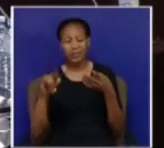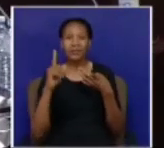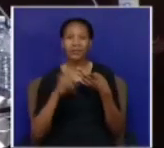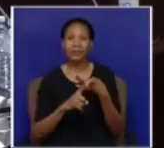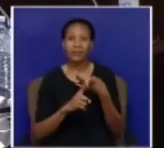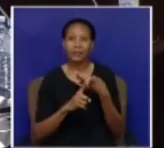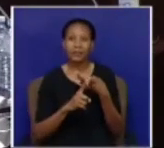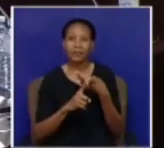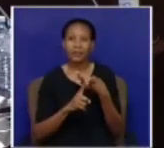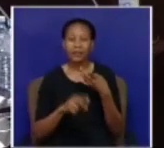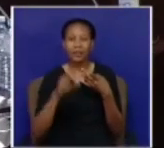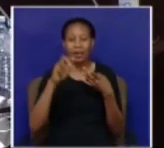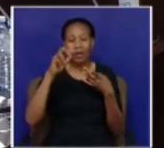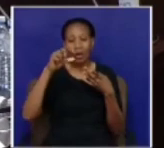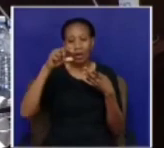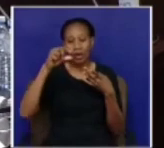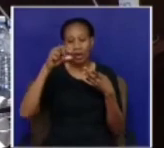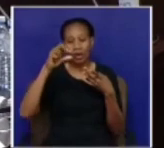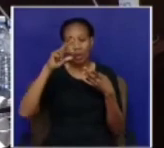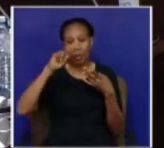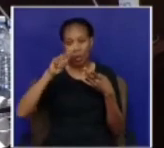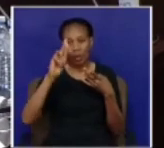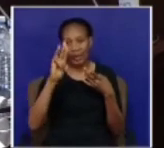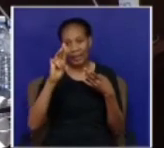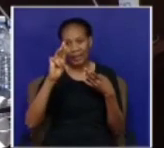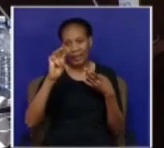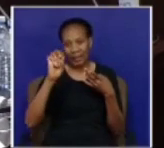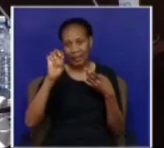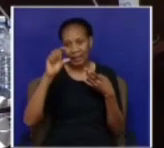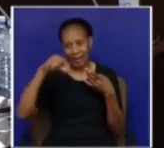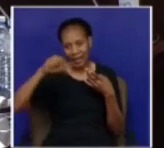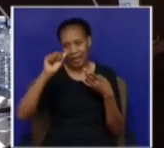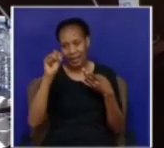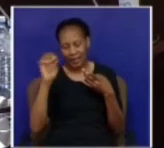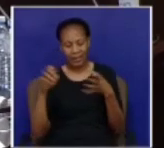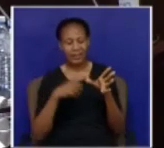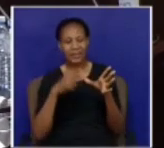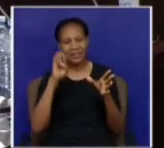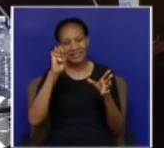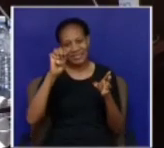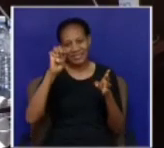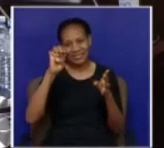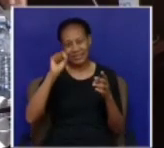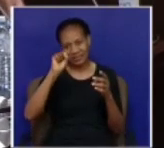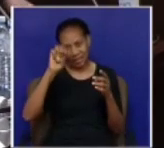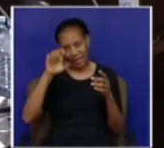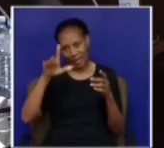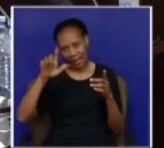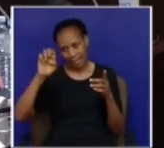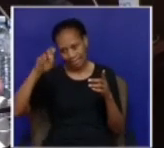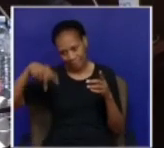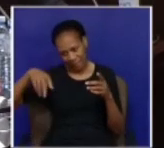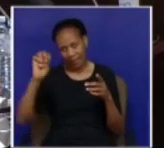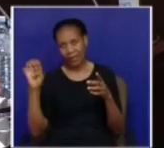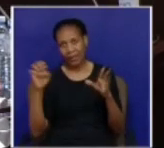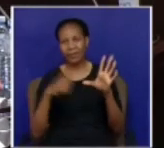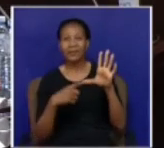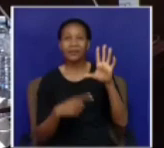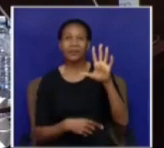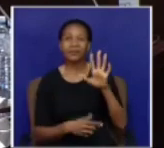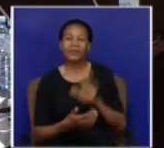Gopal, Kwekane Mabel, Silepe Bishoponolo Daniel.